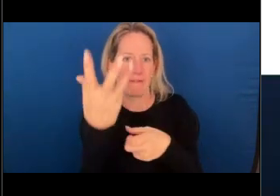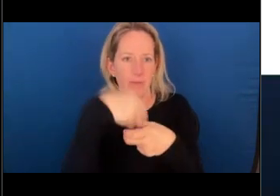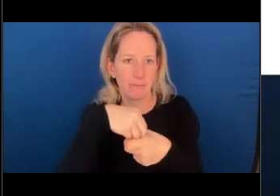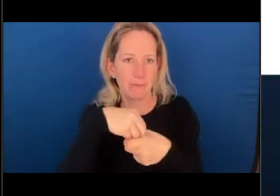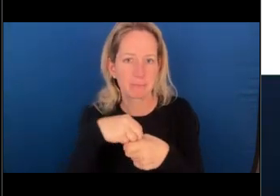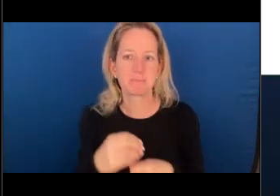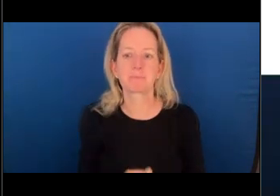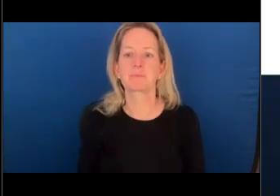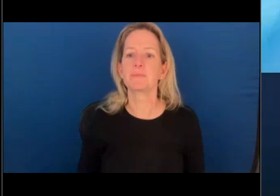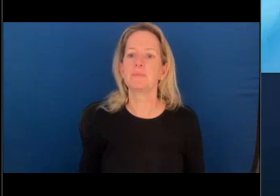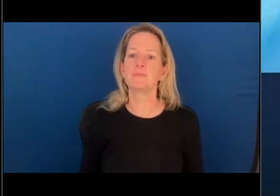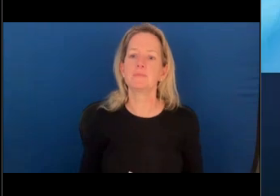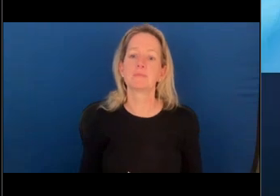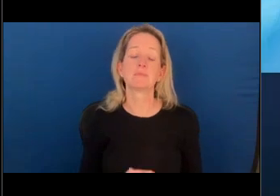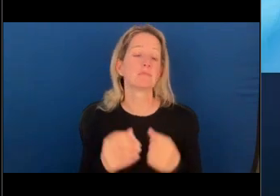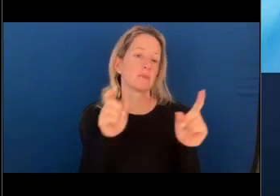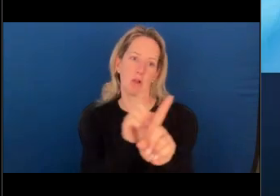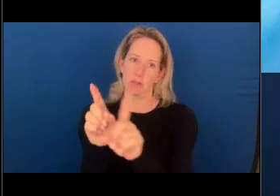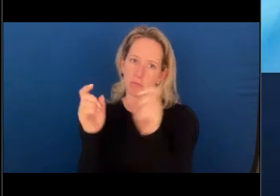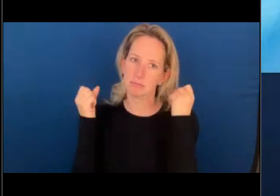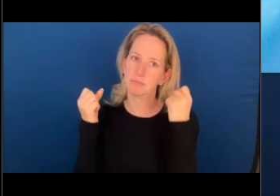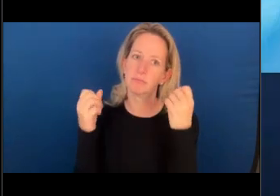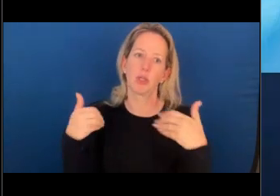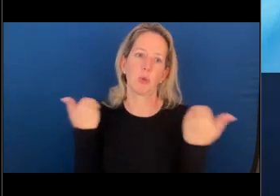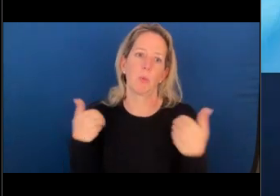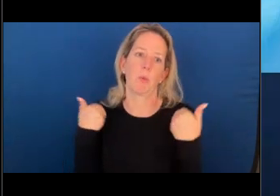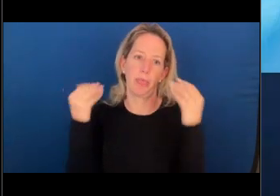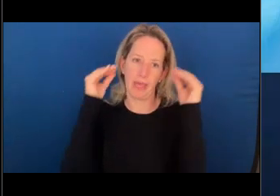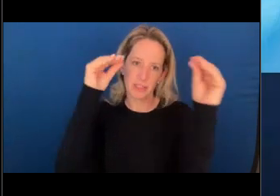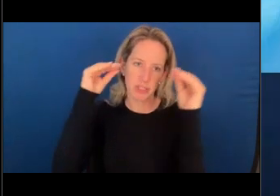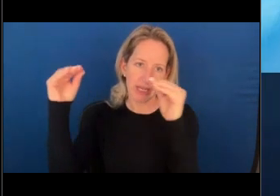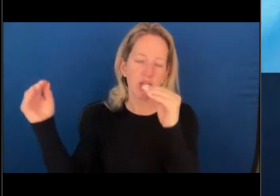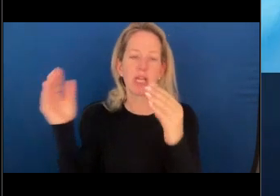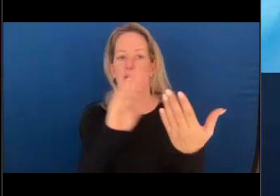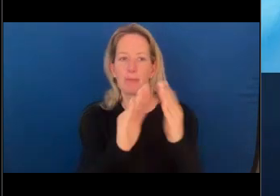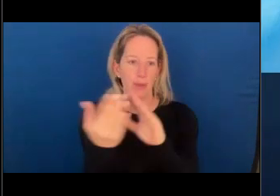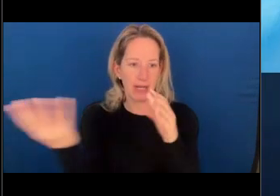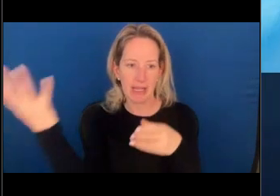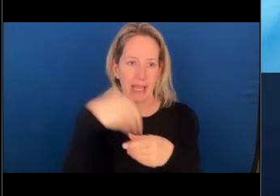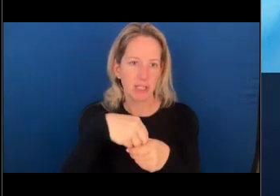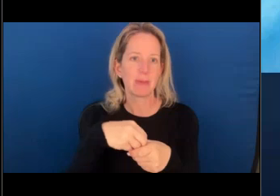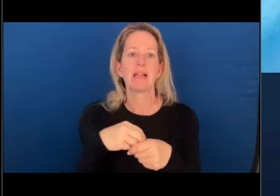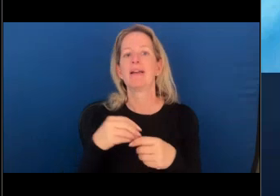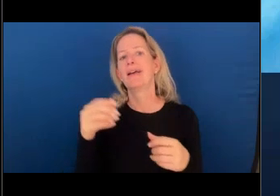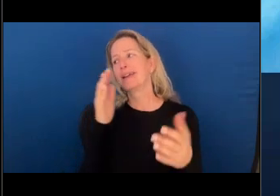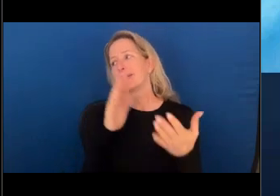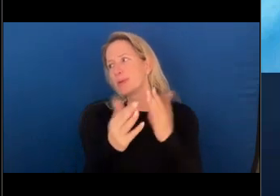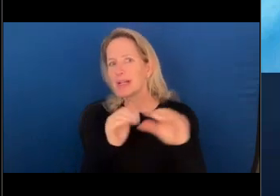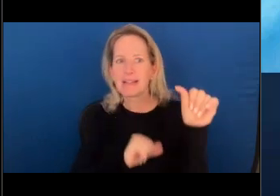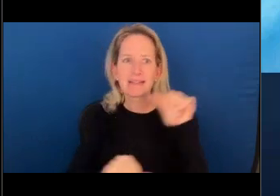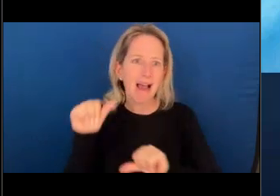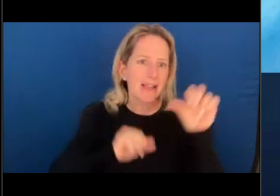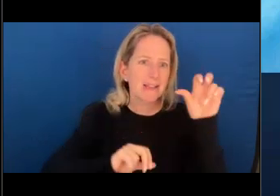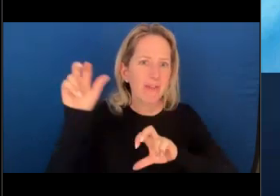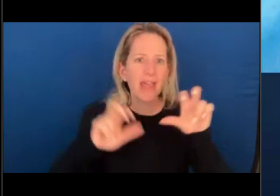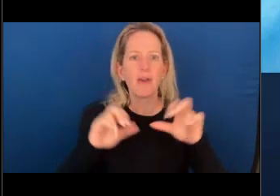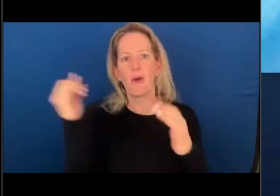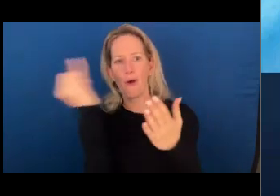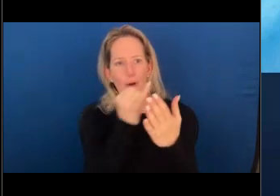We're also doing a lot of community engagement and youth education. And we've done a lot of tabling events, things like community science fairs and art